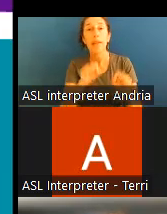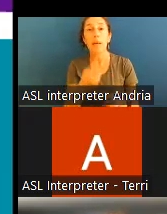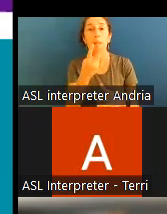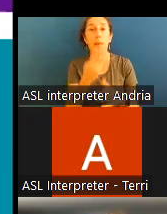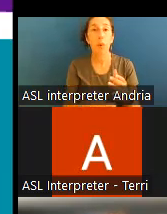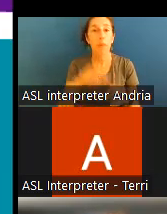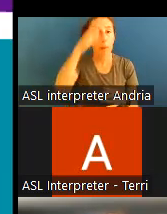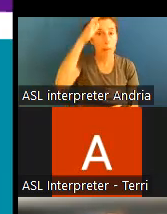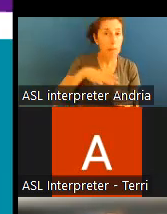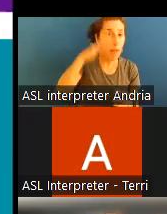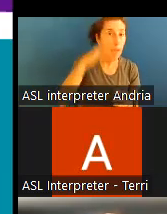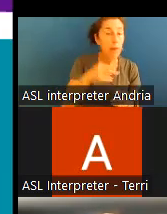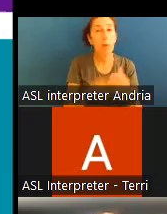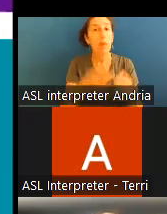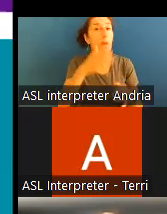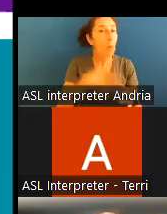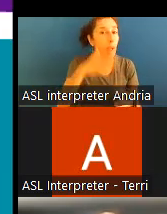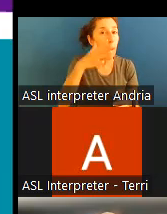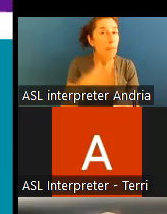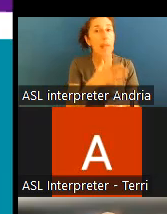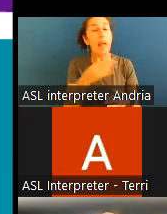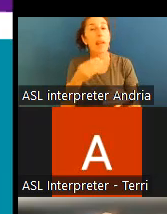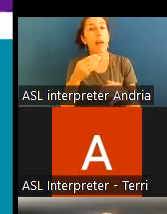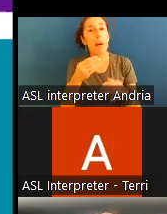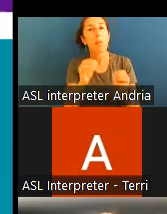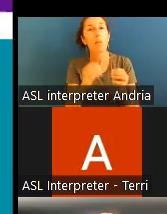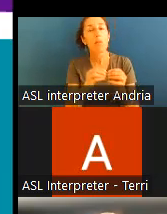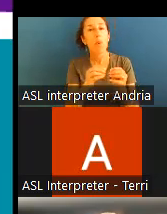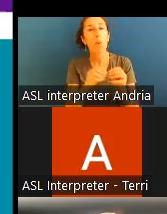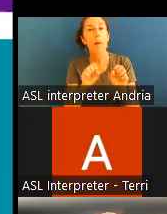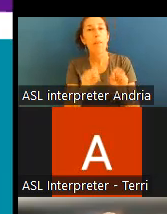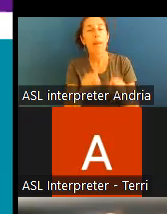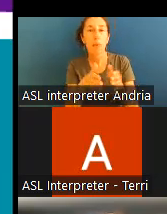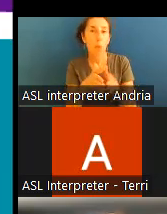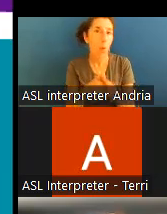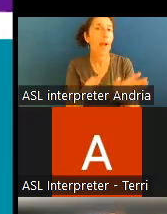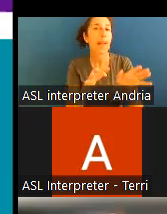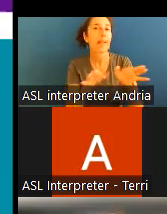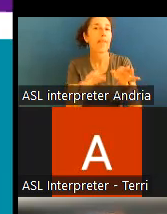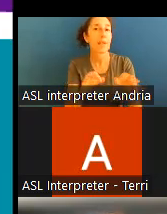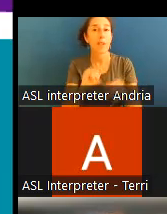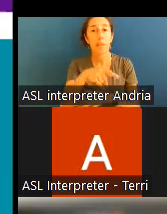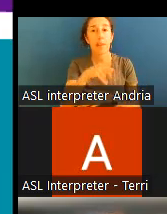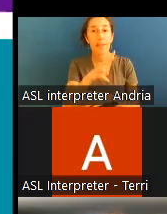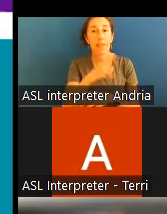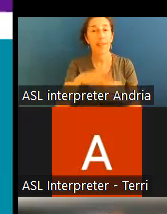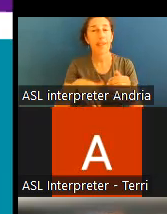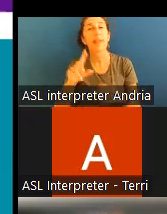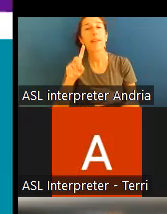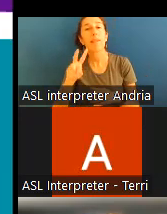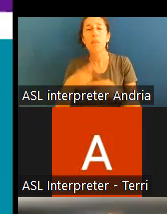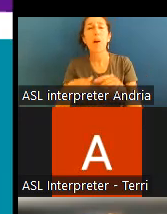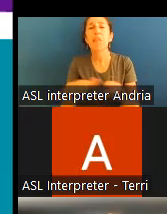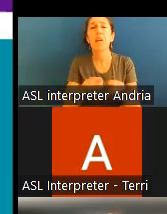refers to it as domestic violence, and this is the OVW current definition. Domestic violence is a pattern of